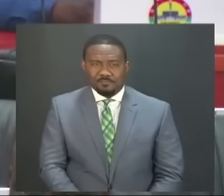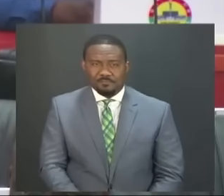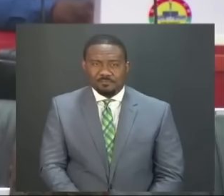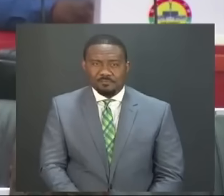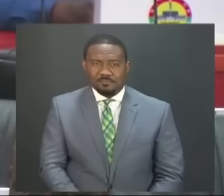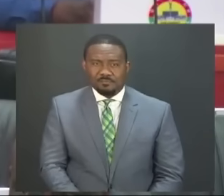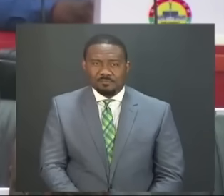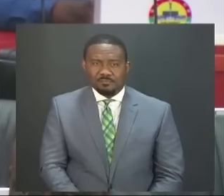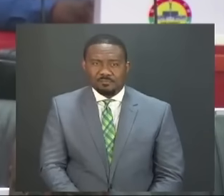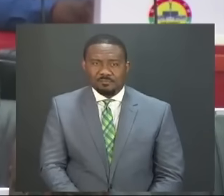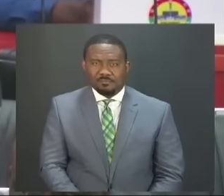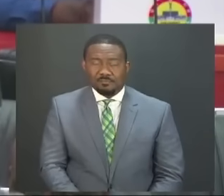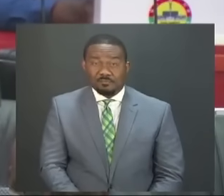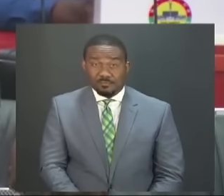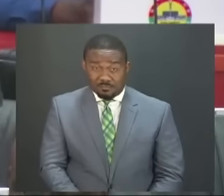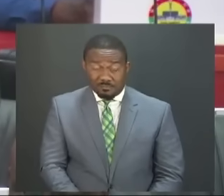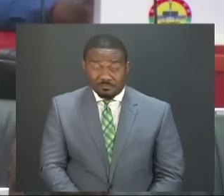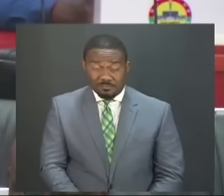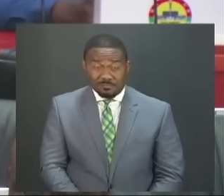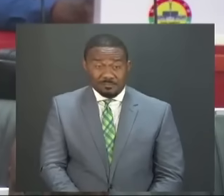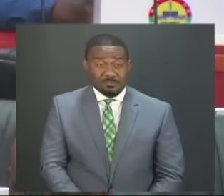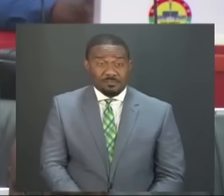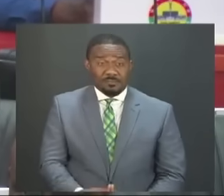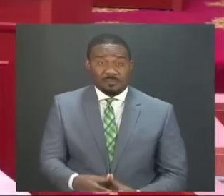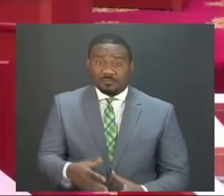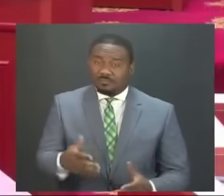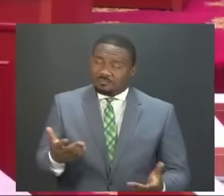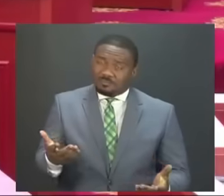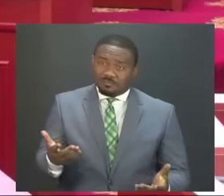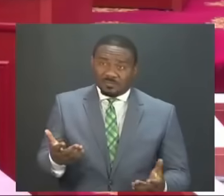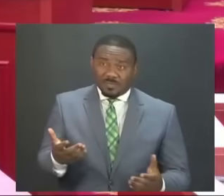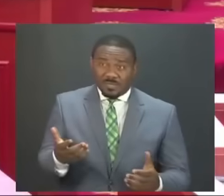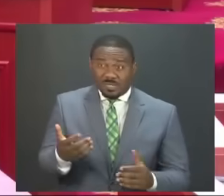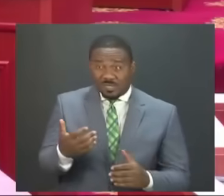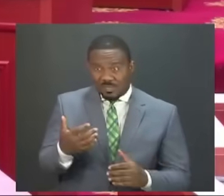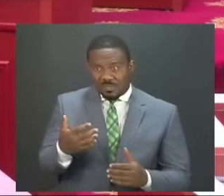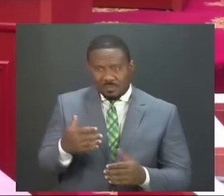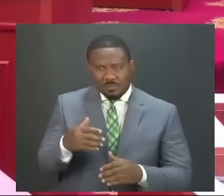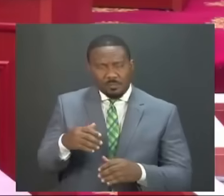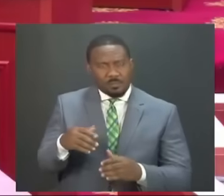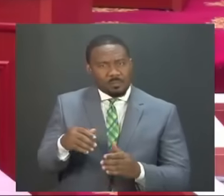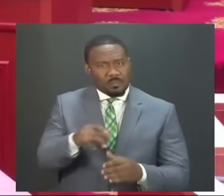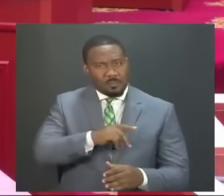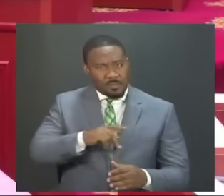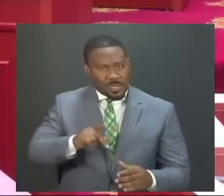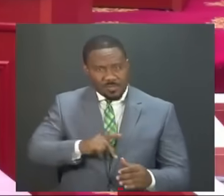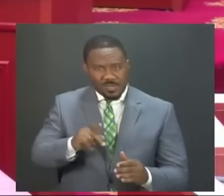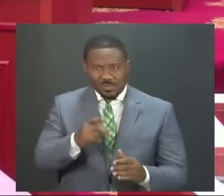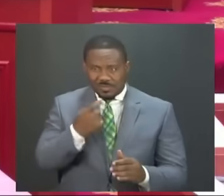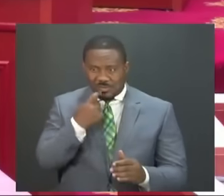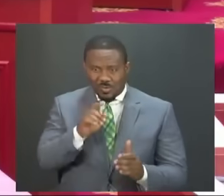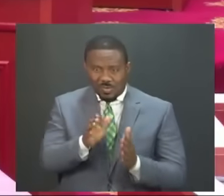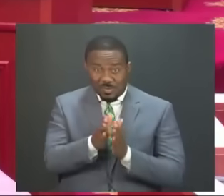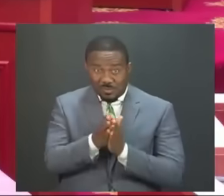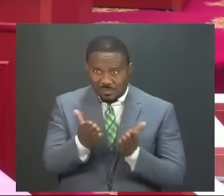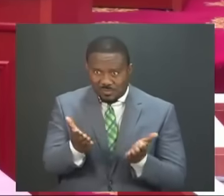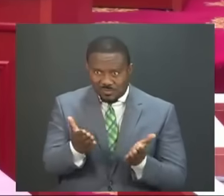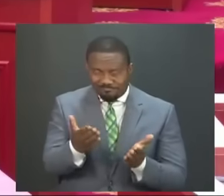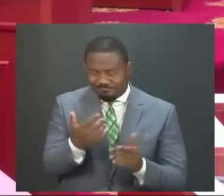Mr. Speaker, our own standing orders say that question time is 1